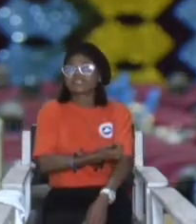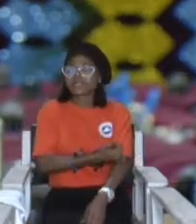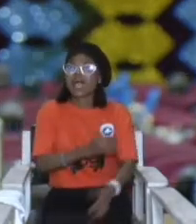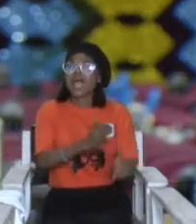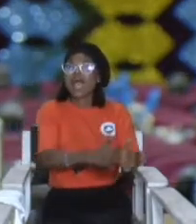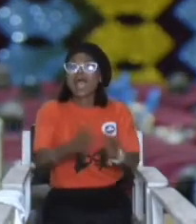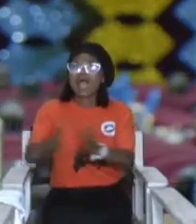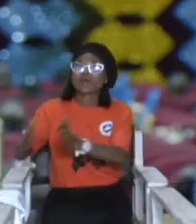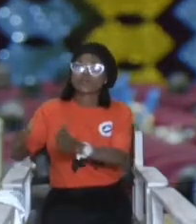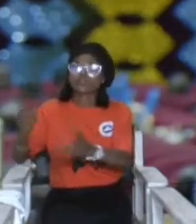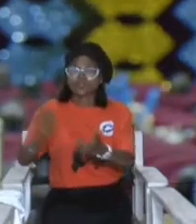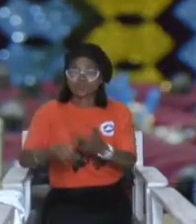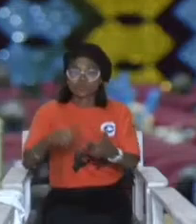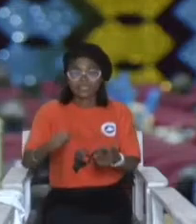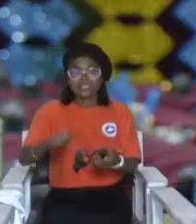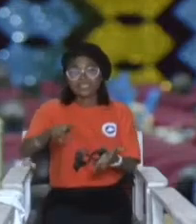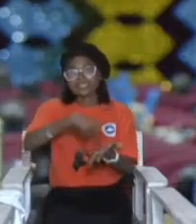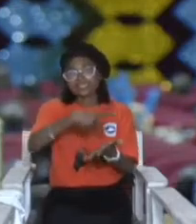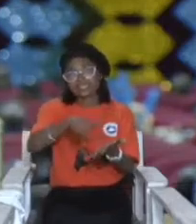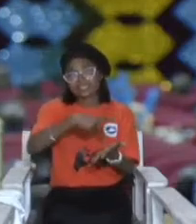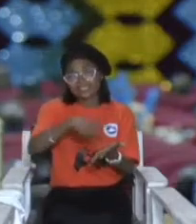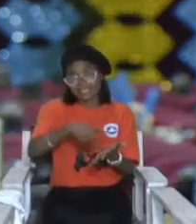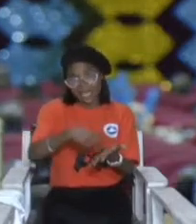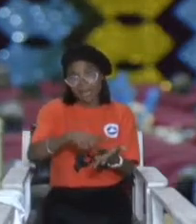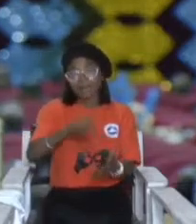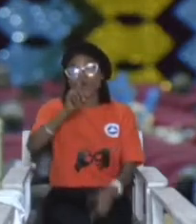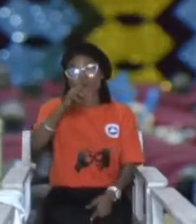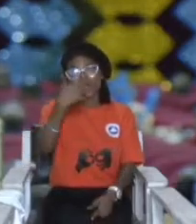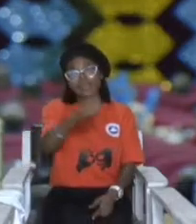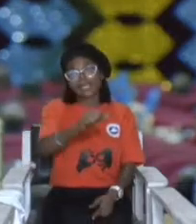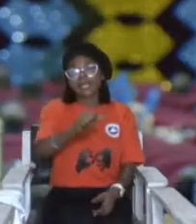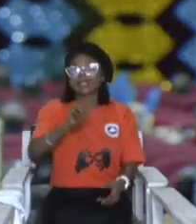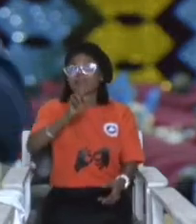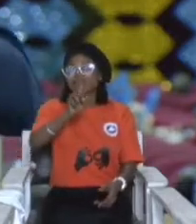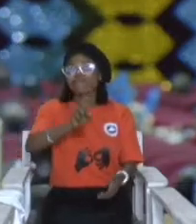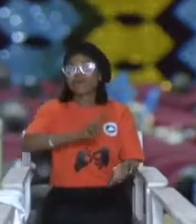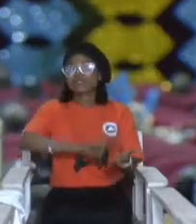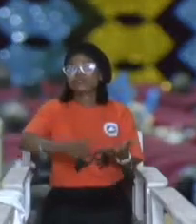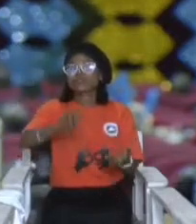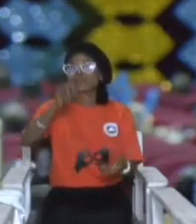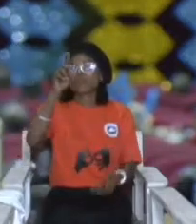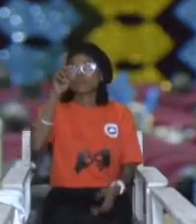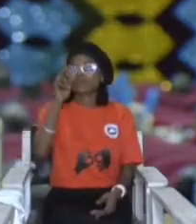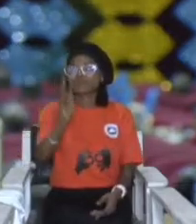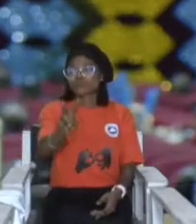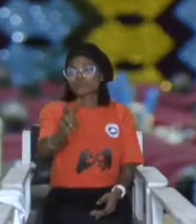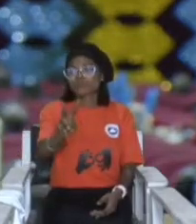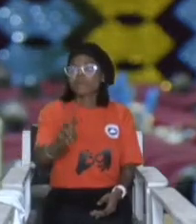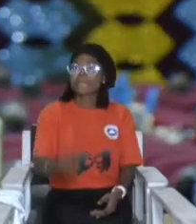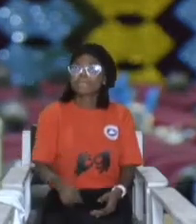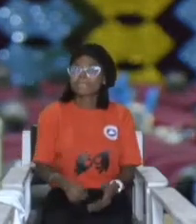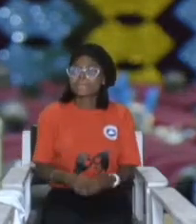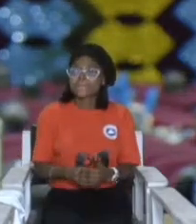According to the book of Psalm chapter 110 from verses 2 to 3. Or from verses 1 to 2 rather.